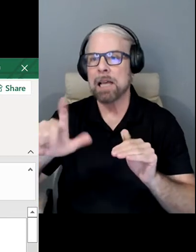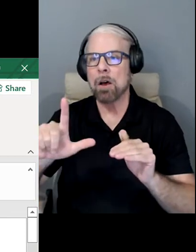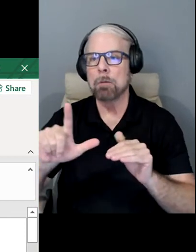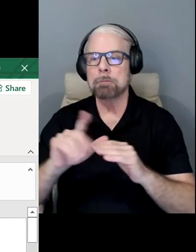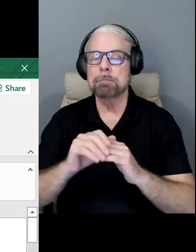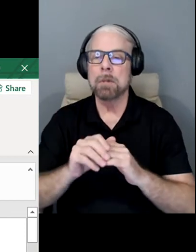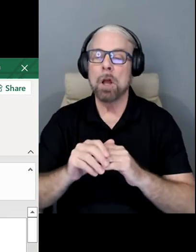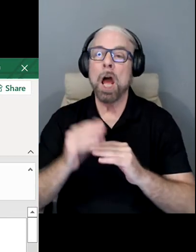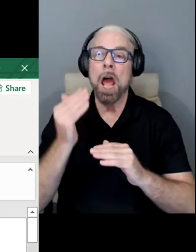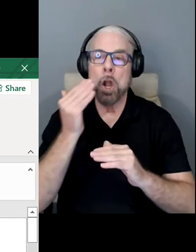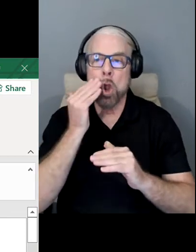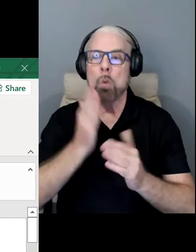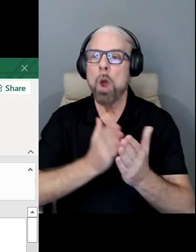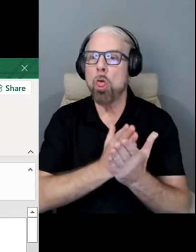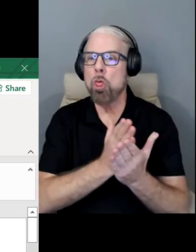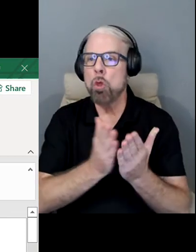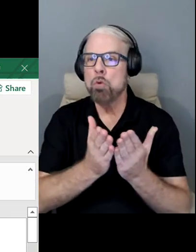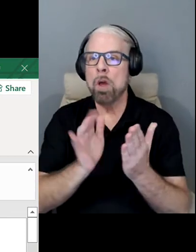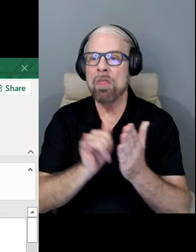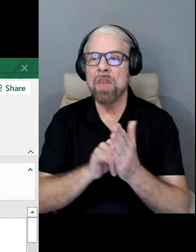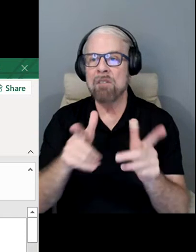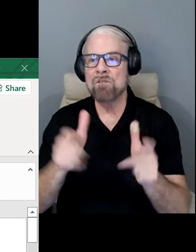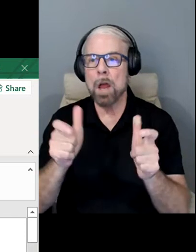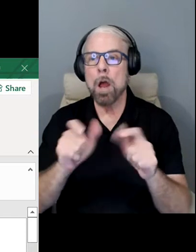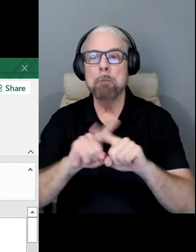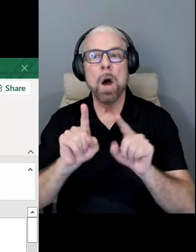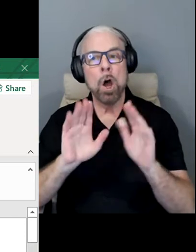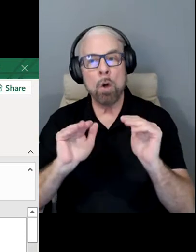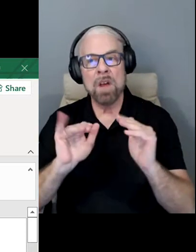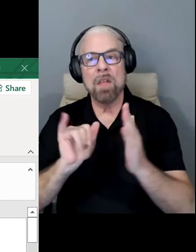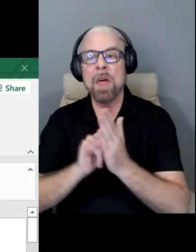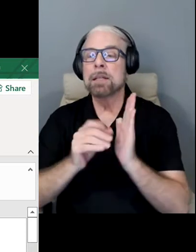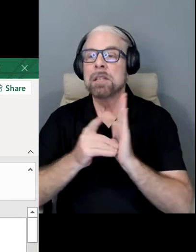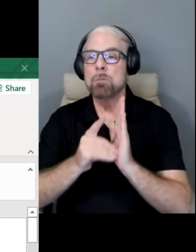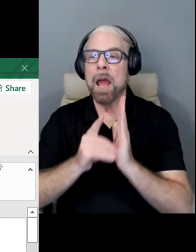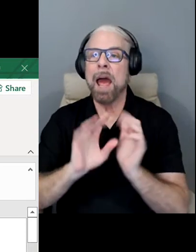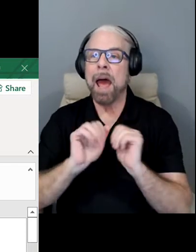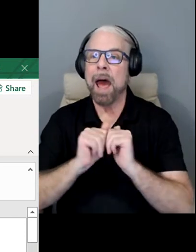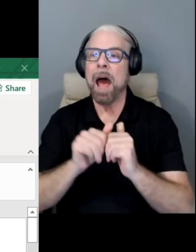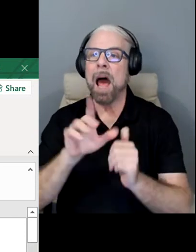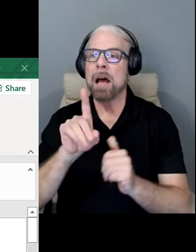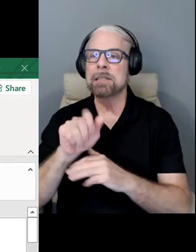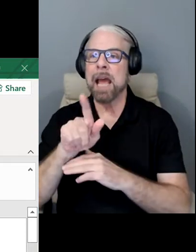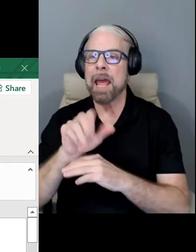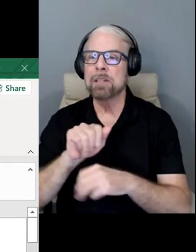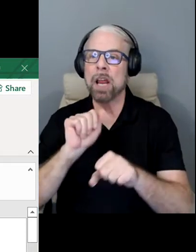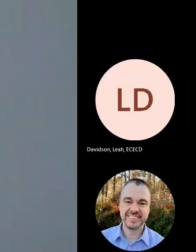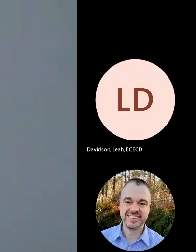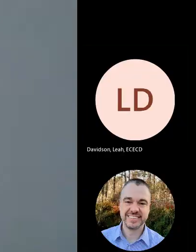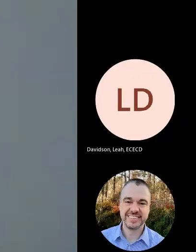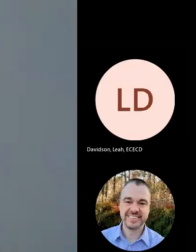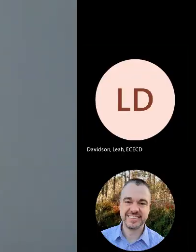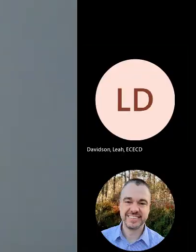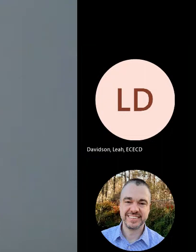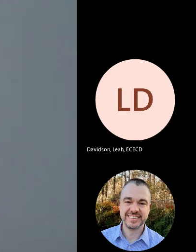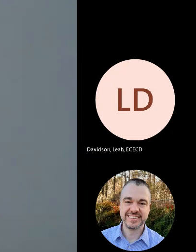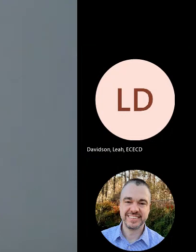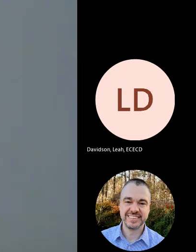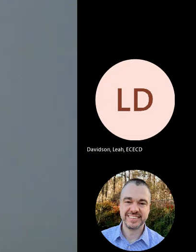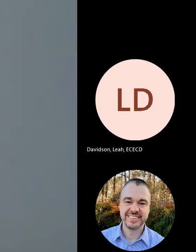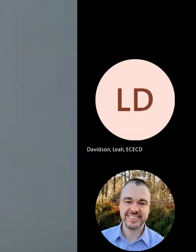So I know we went through that rather fast, but hopefully that demonstrates how the data entry is. Greg did share that